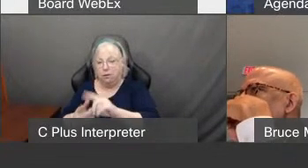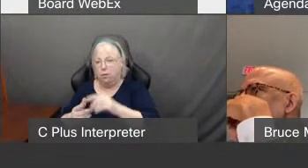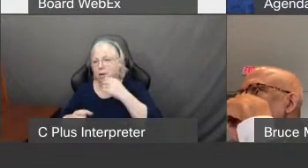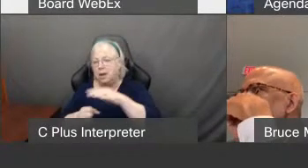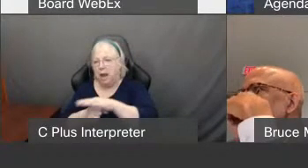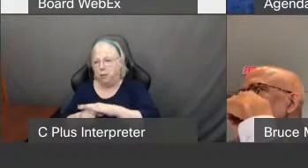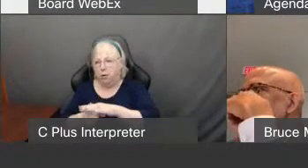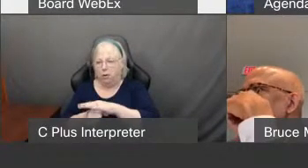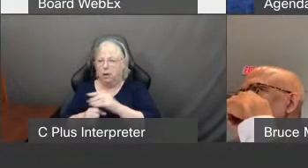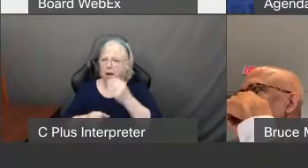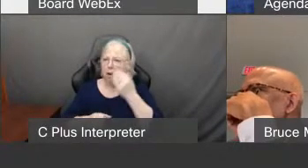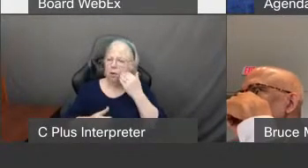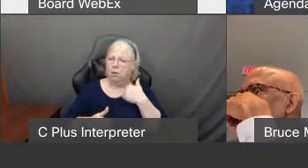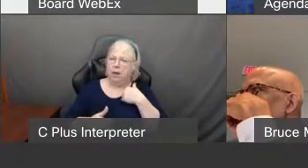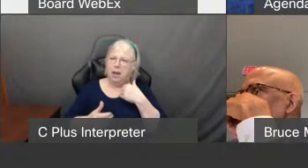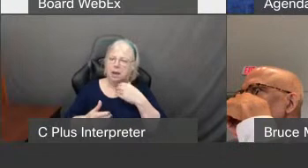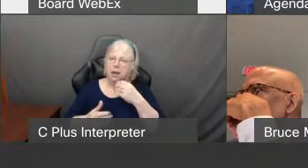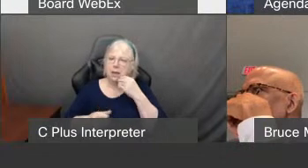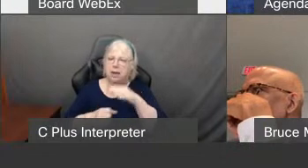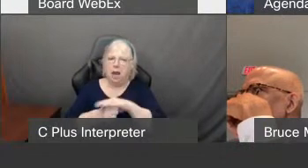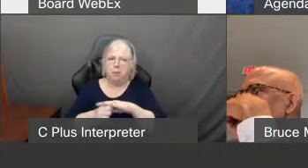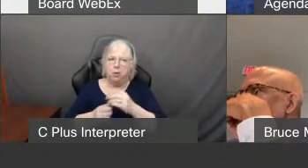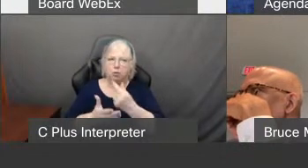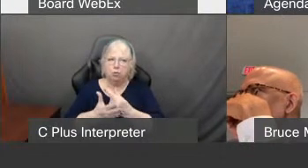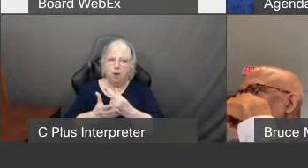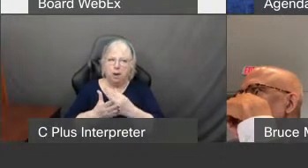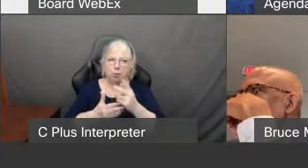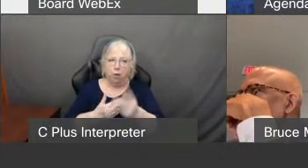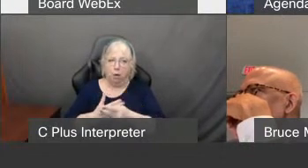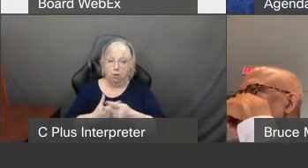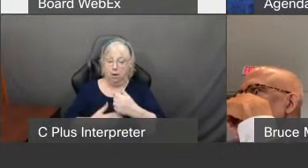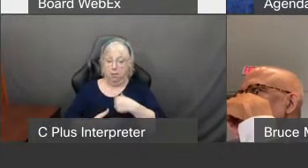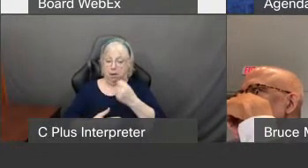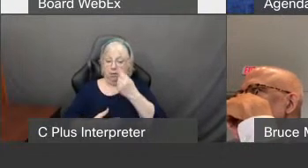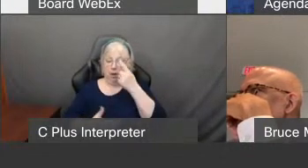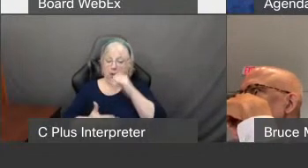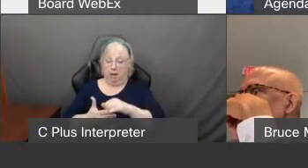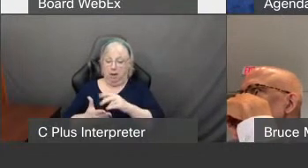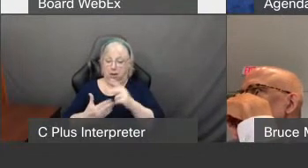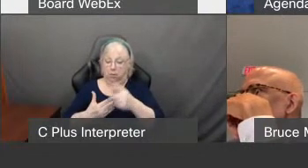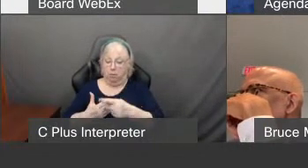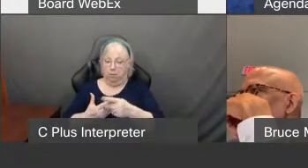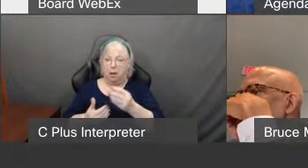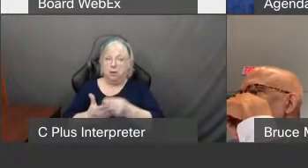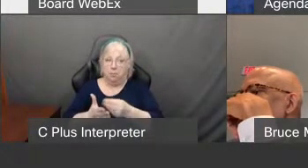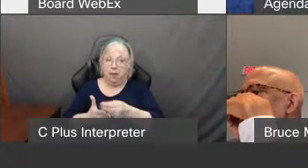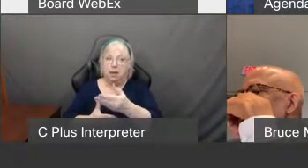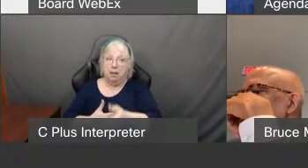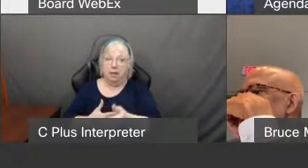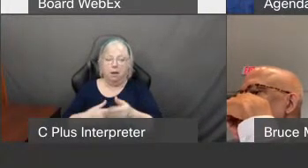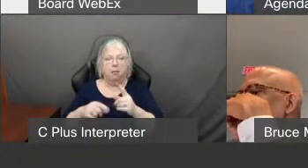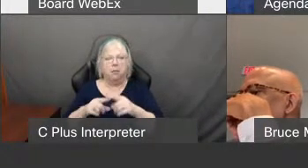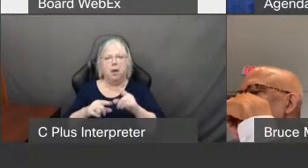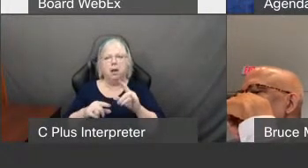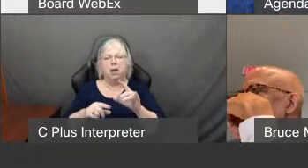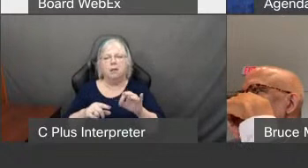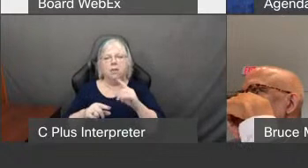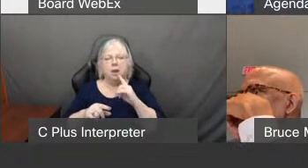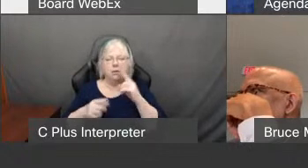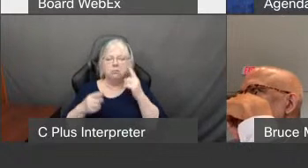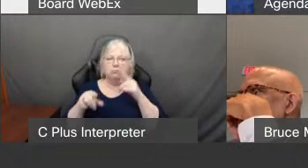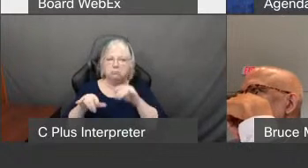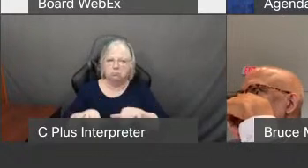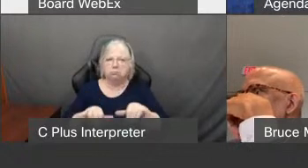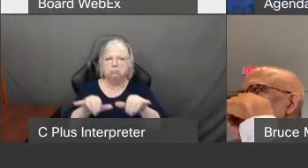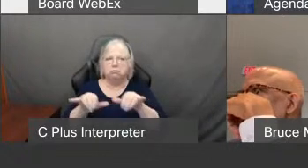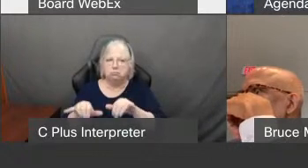neighborhood grant program. So my understanding is that there is money there. But if there is if there's consensus among